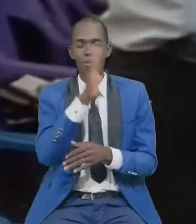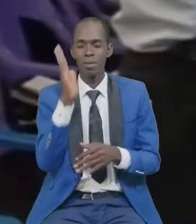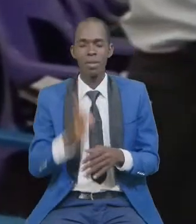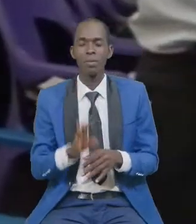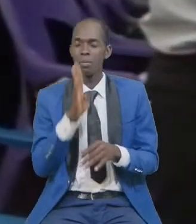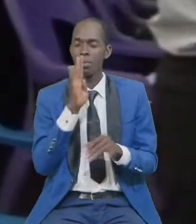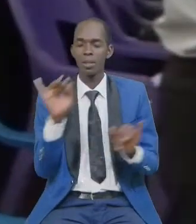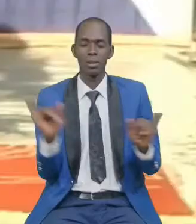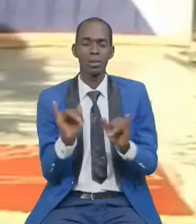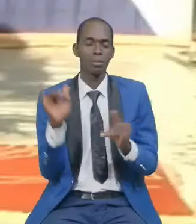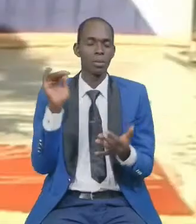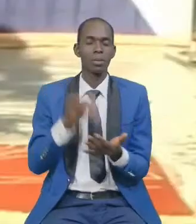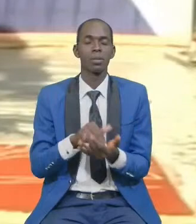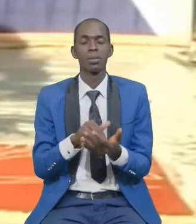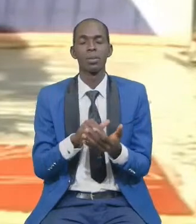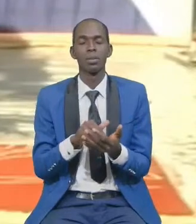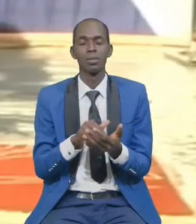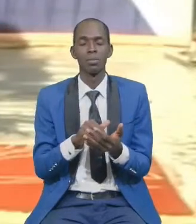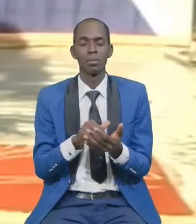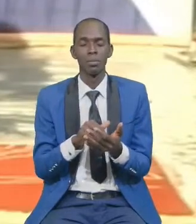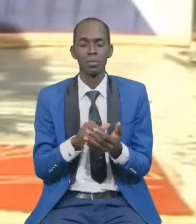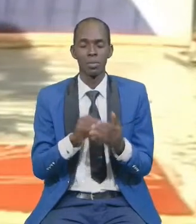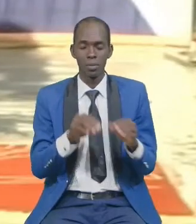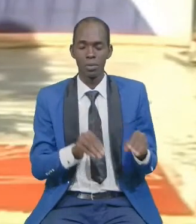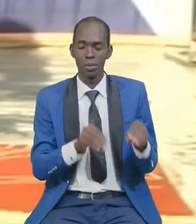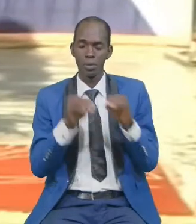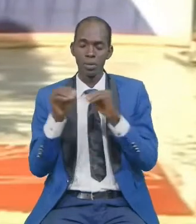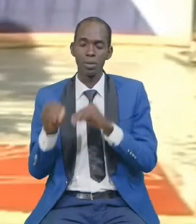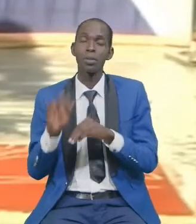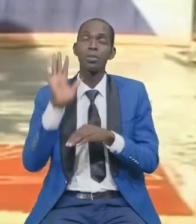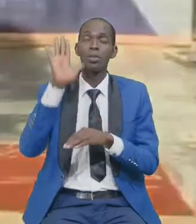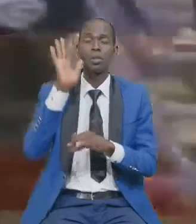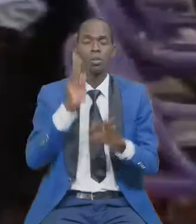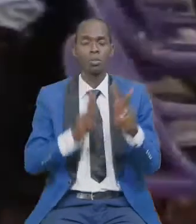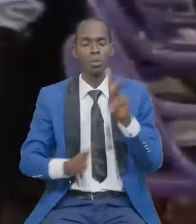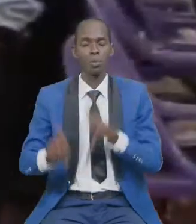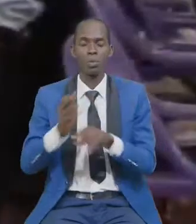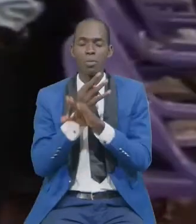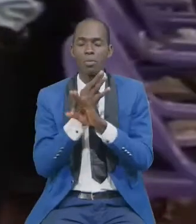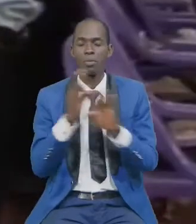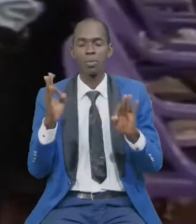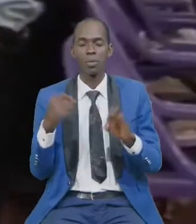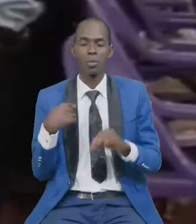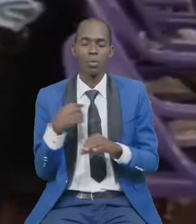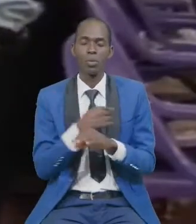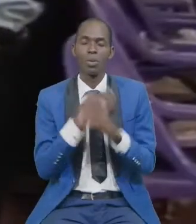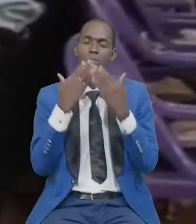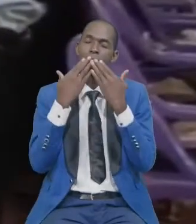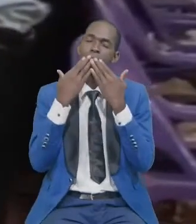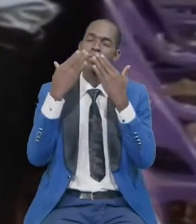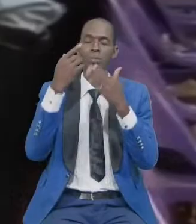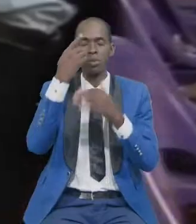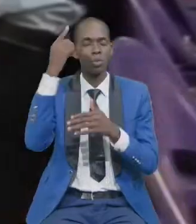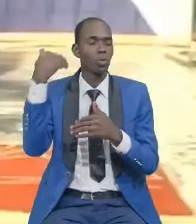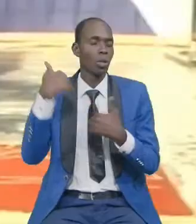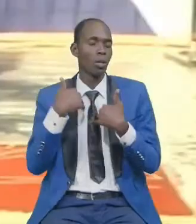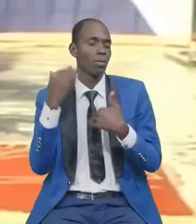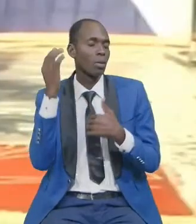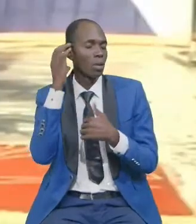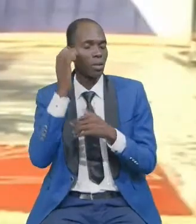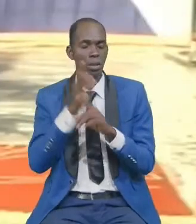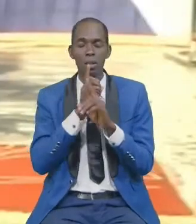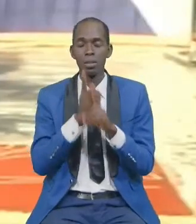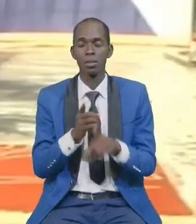again. Set your people free. We thank you because we know you have answered.